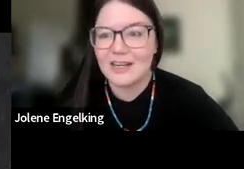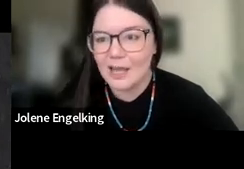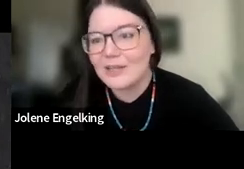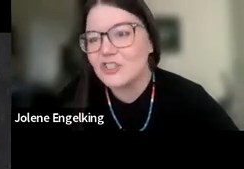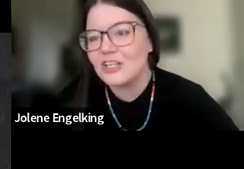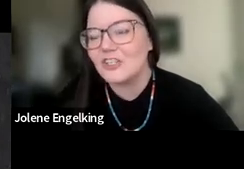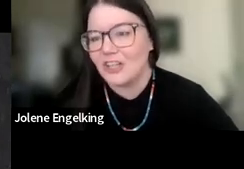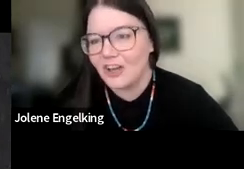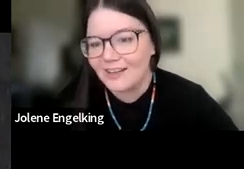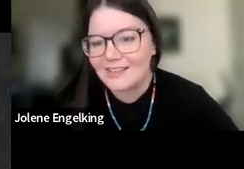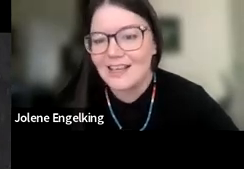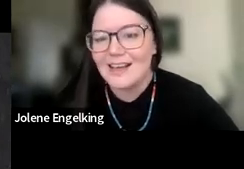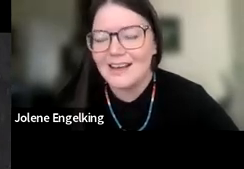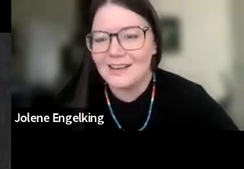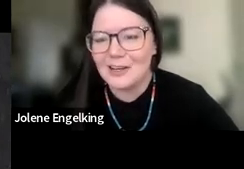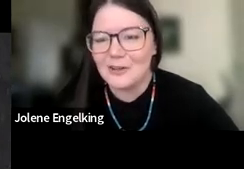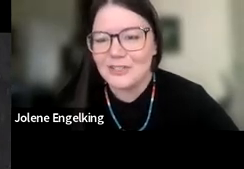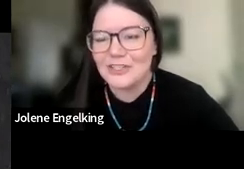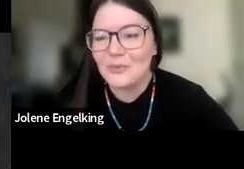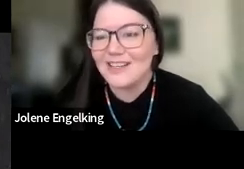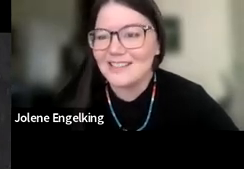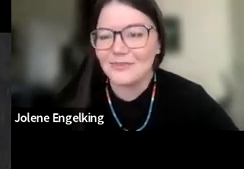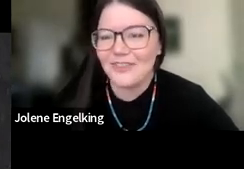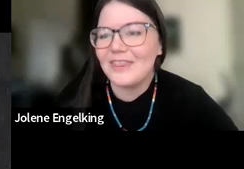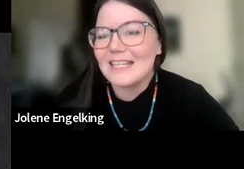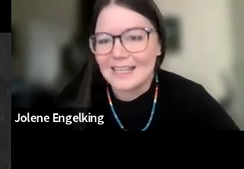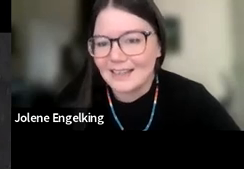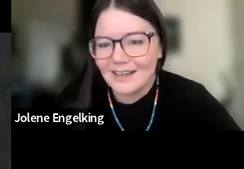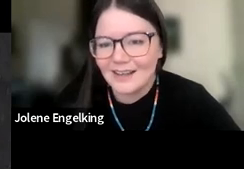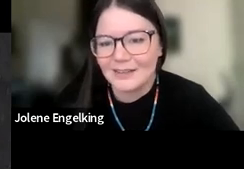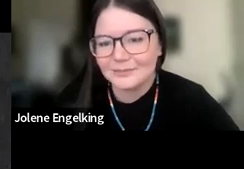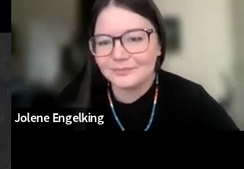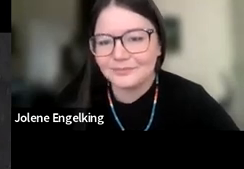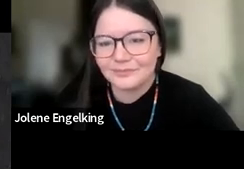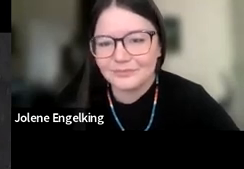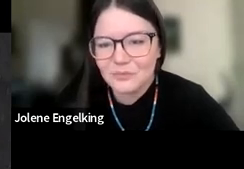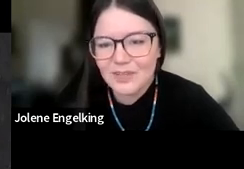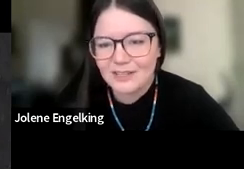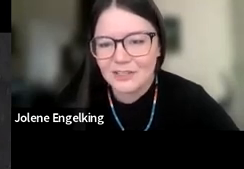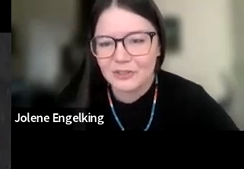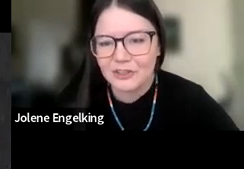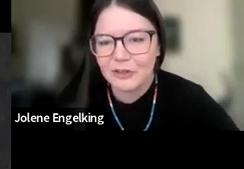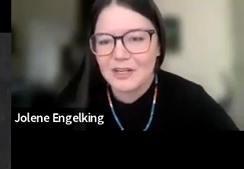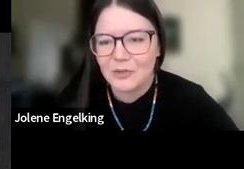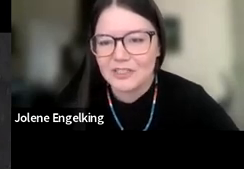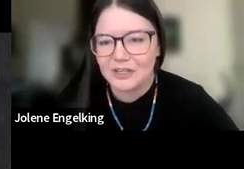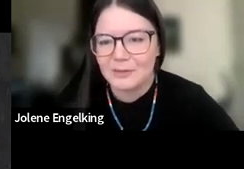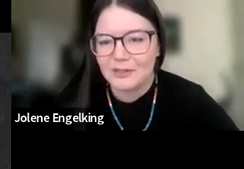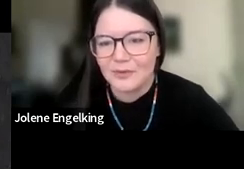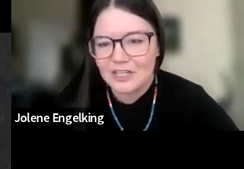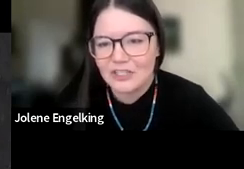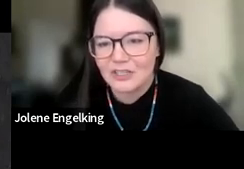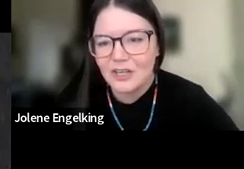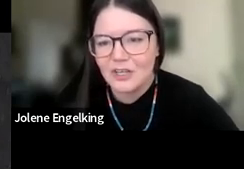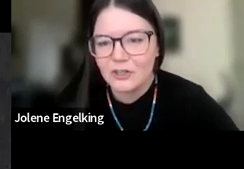changing dynamics, changing laws, changing ways of thinking. Continue learning and growing, new and starting to